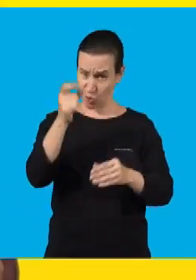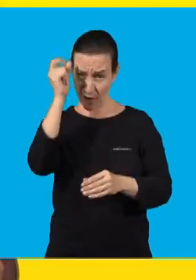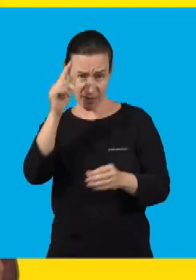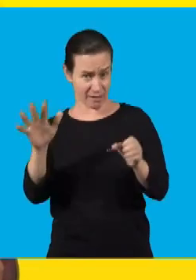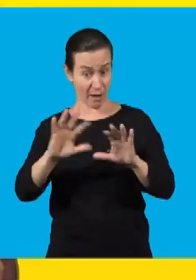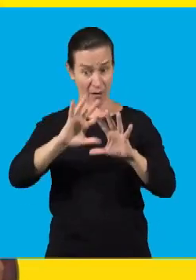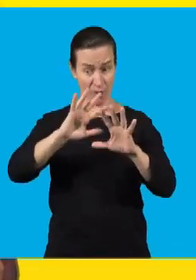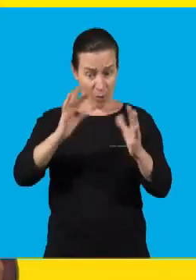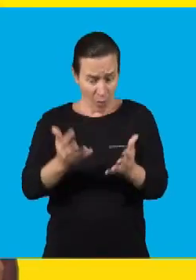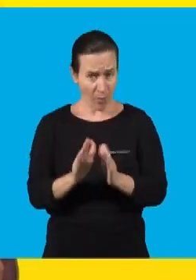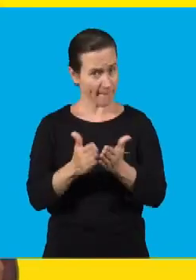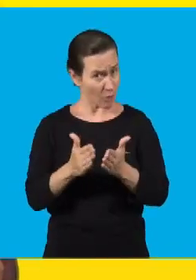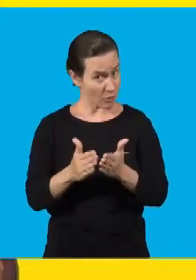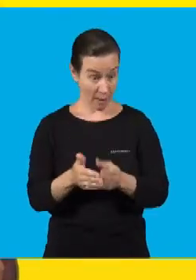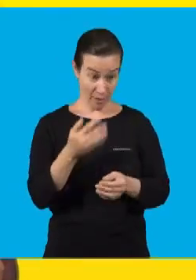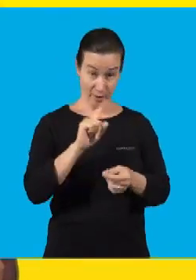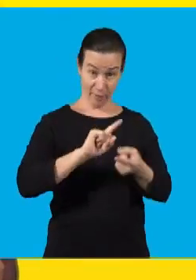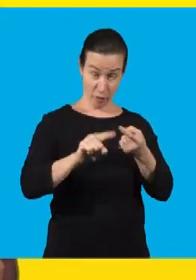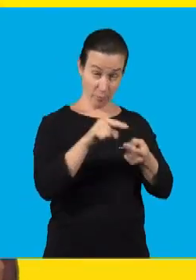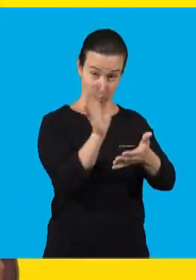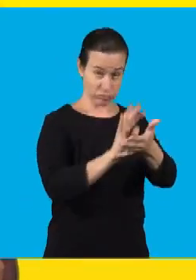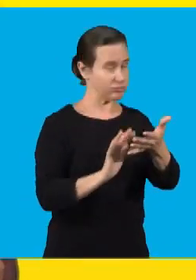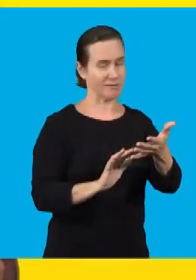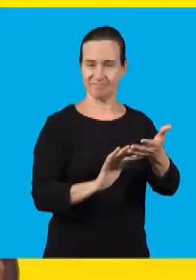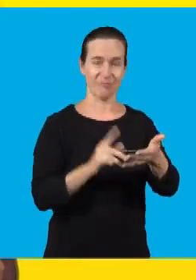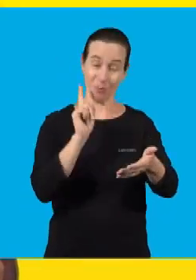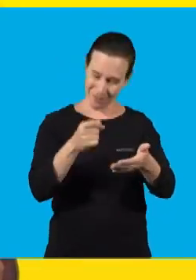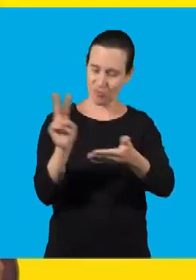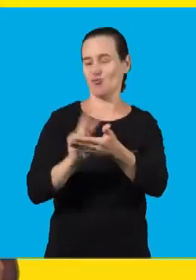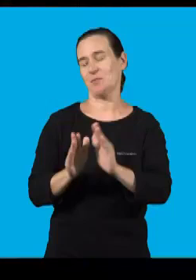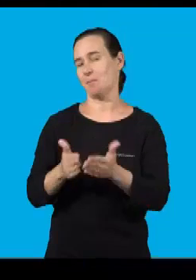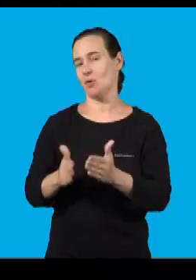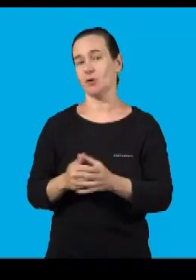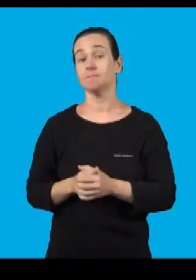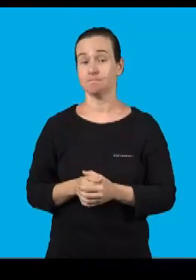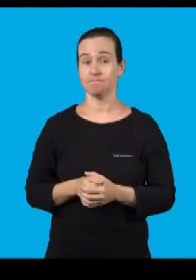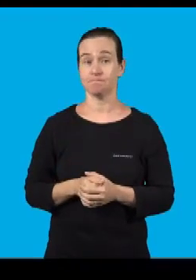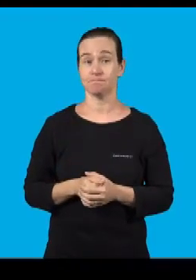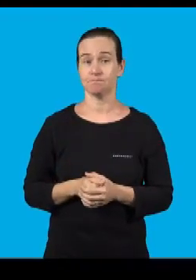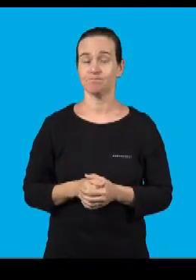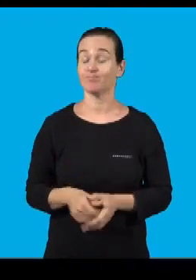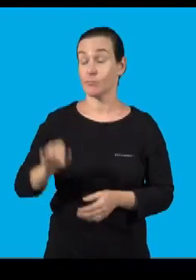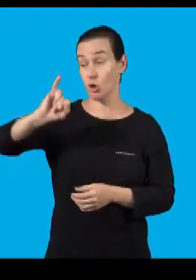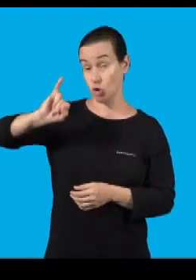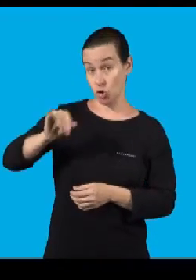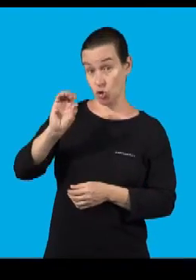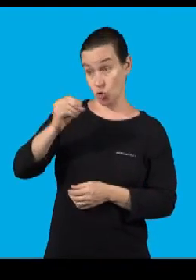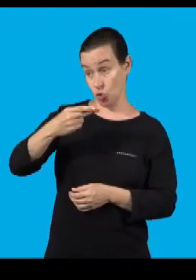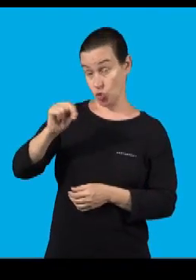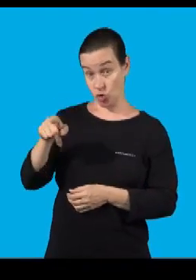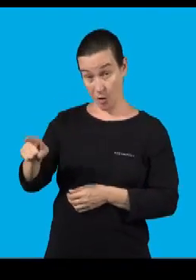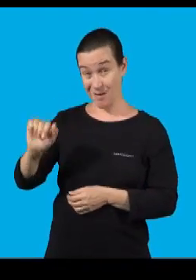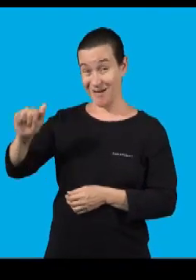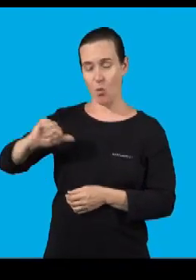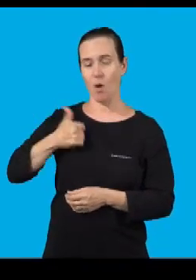It's not necessarily in the text. So let's look at the response. The solution, John and his wife